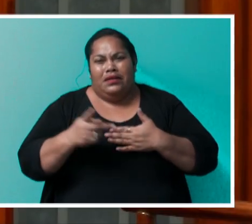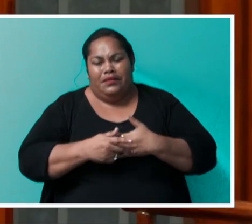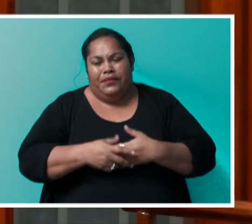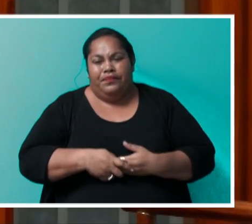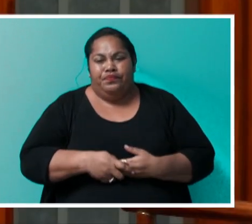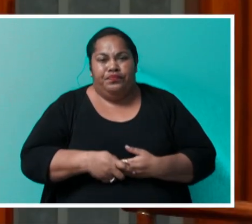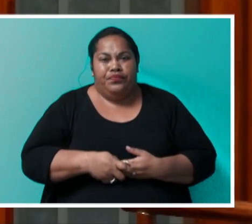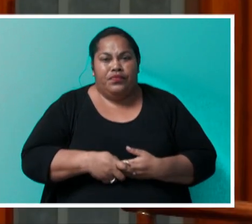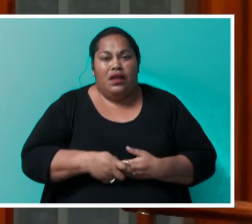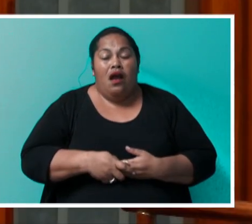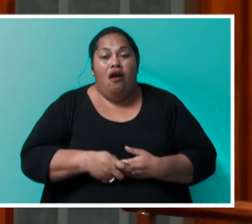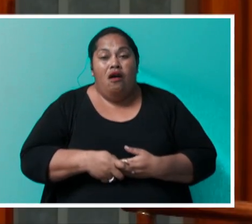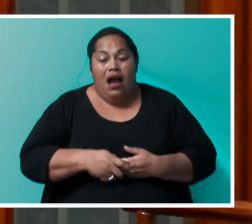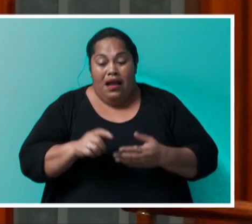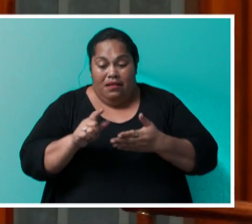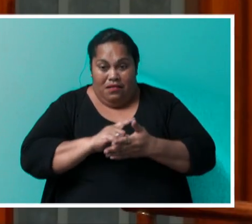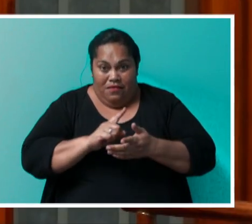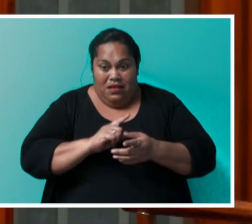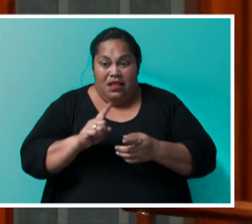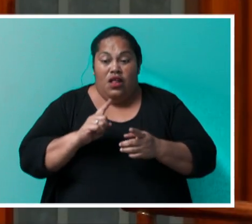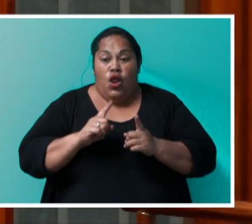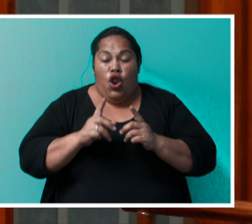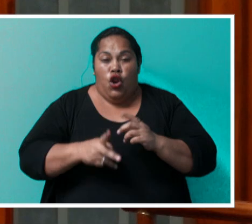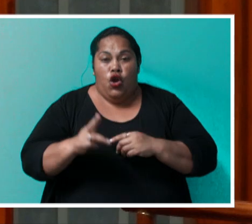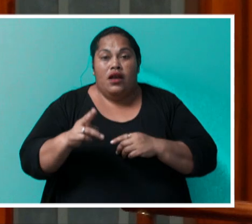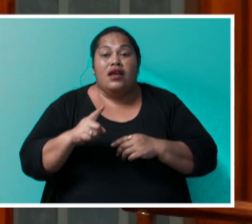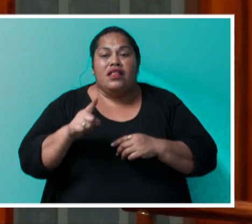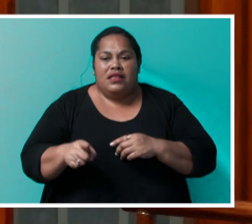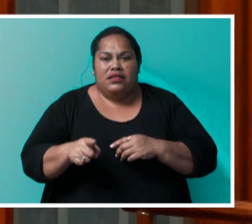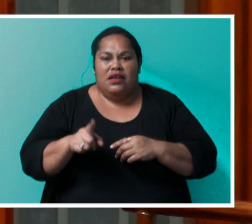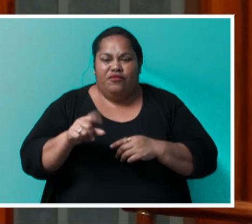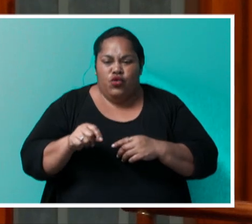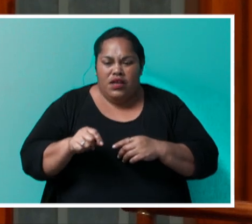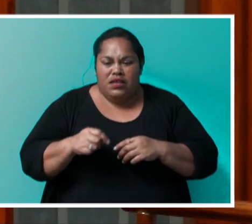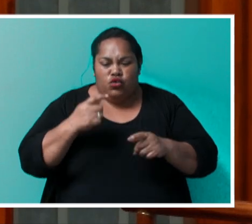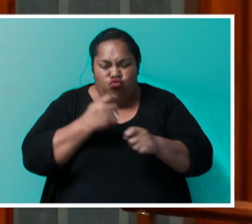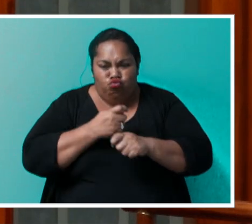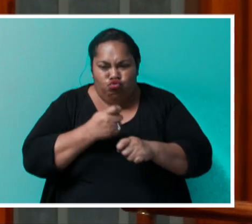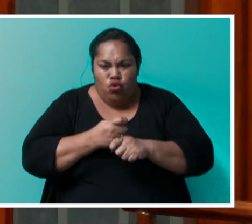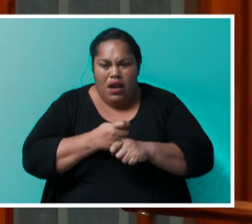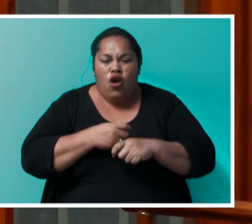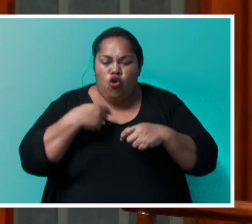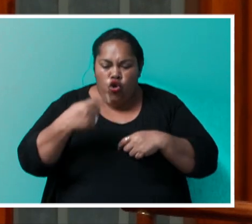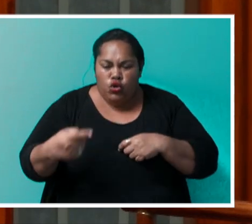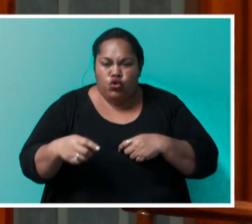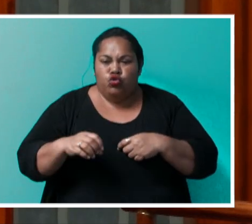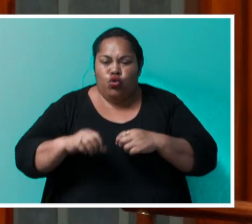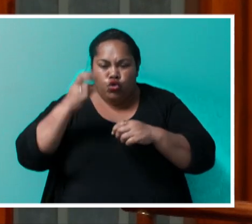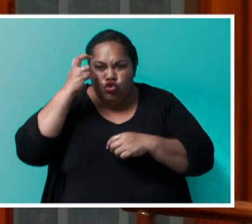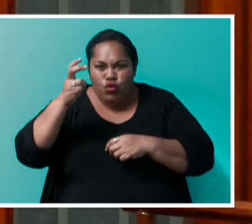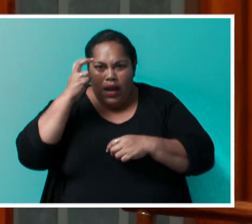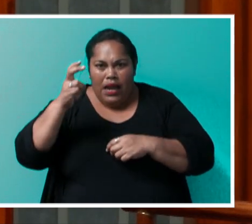Following the launch, the project team has been enhancing the tool's features and continuing to train the AI model for even